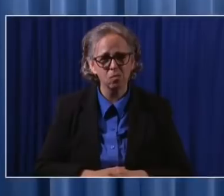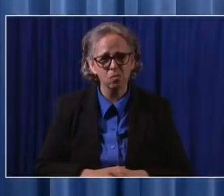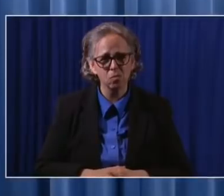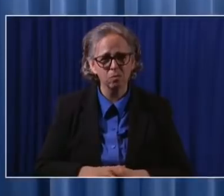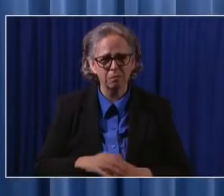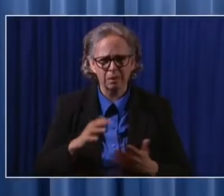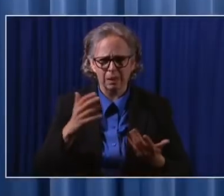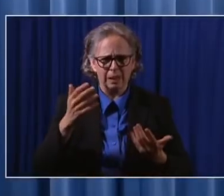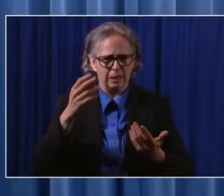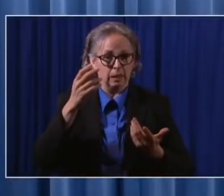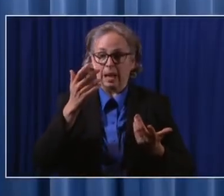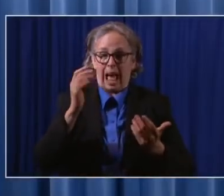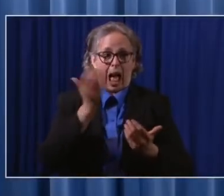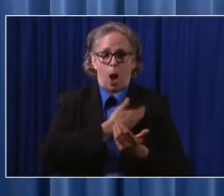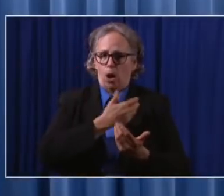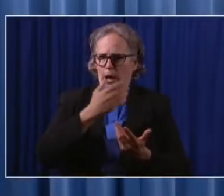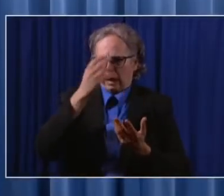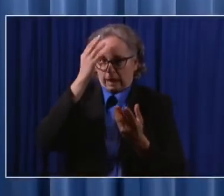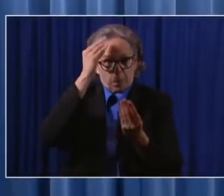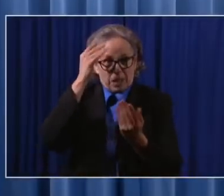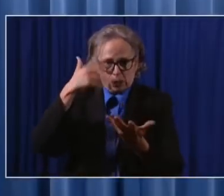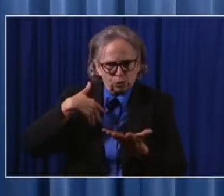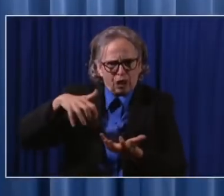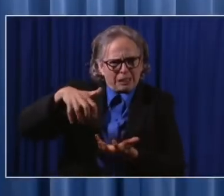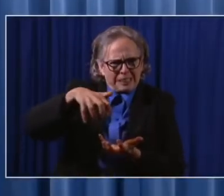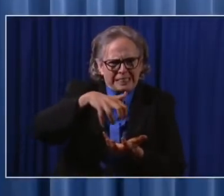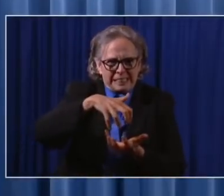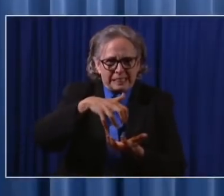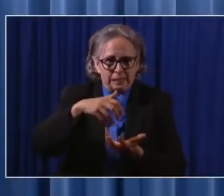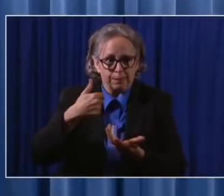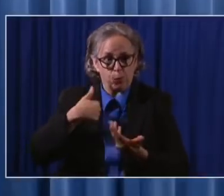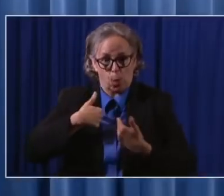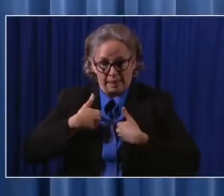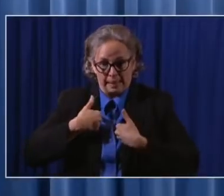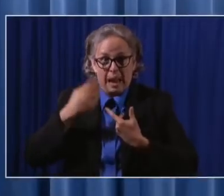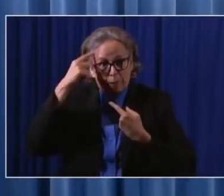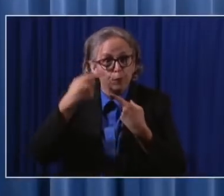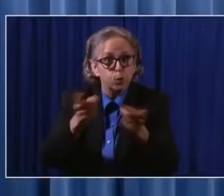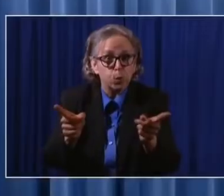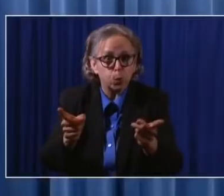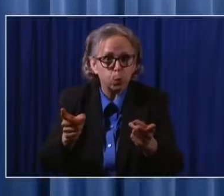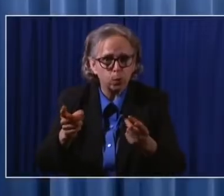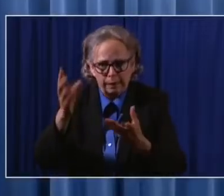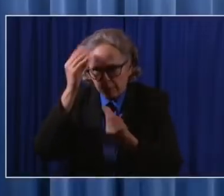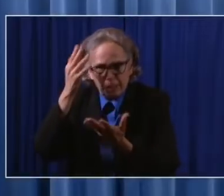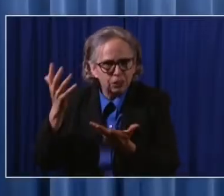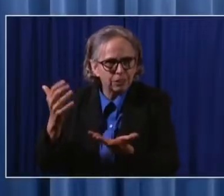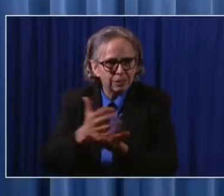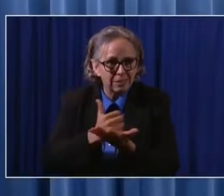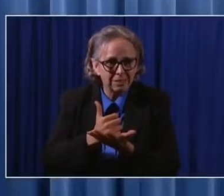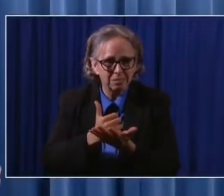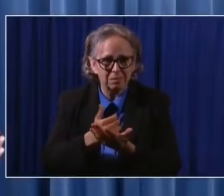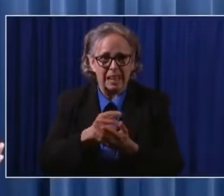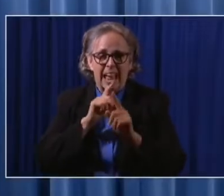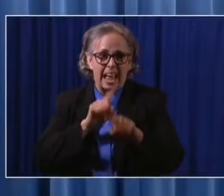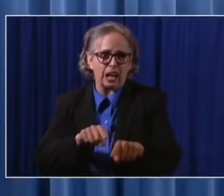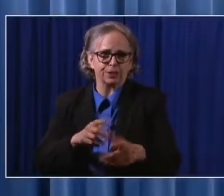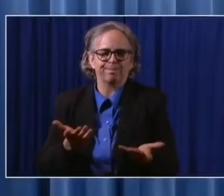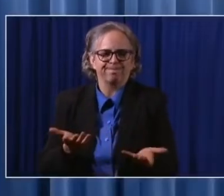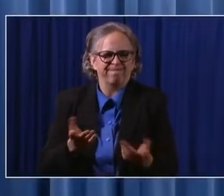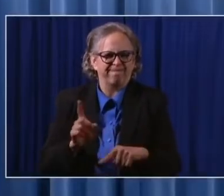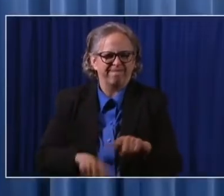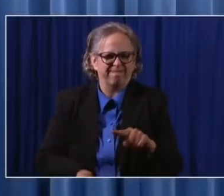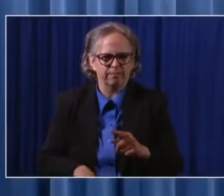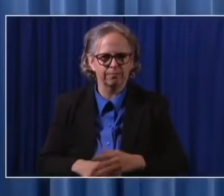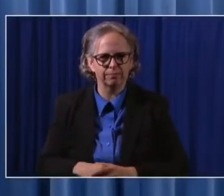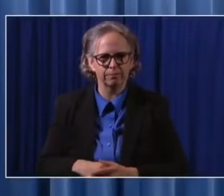data for me and for you so that we can share that. But I cannot answer that question. It would only be speculation.